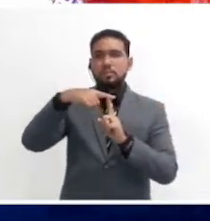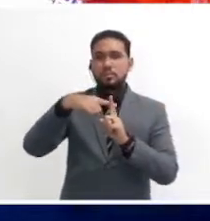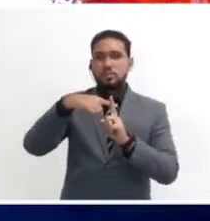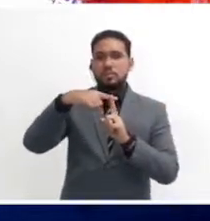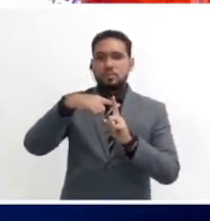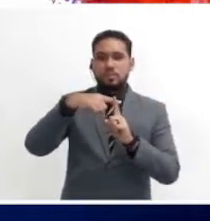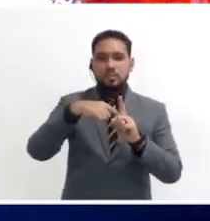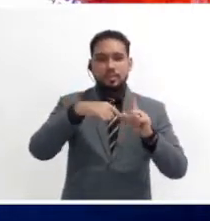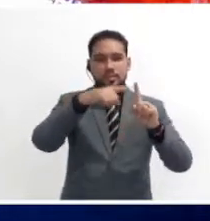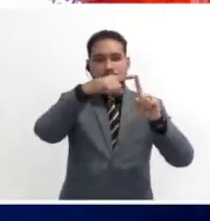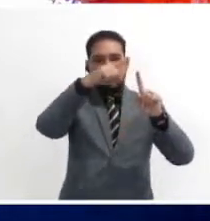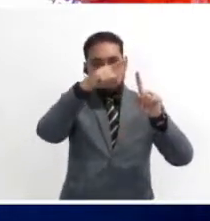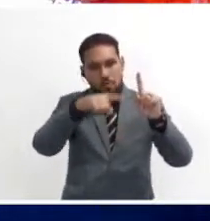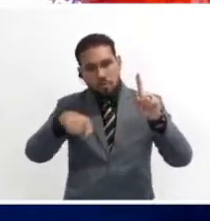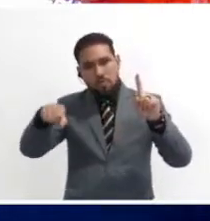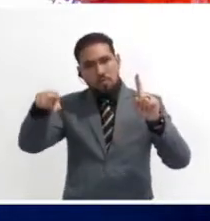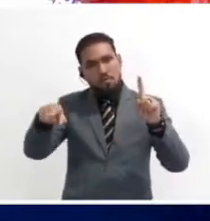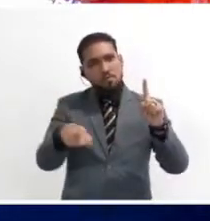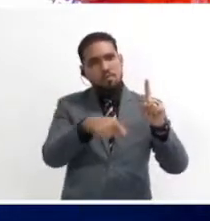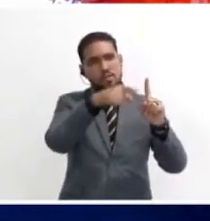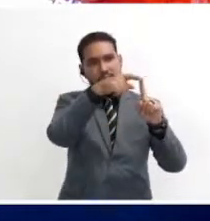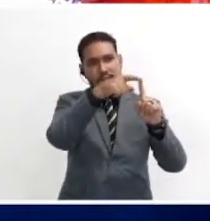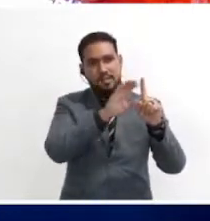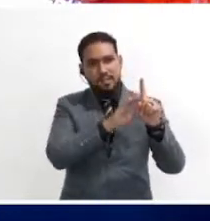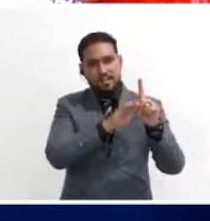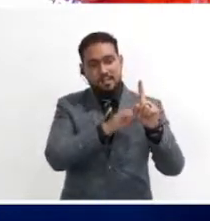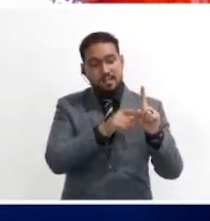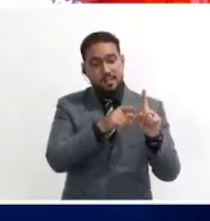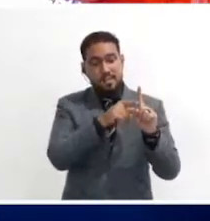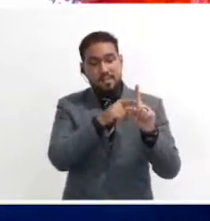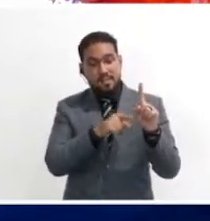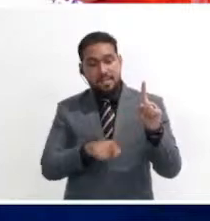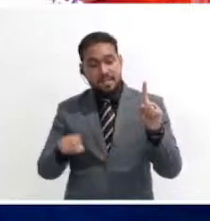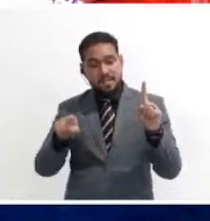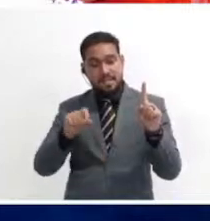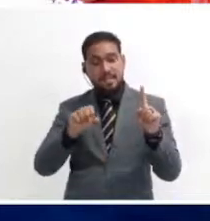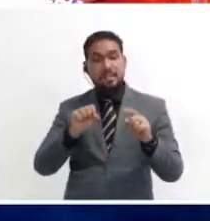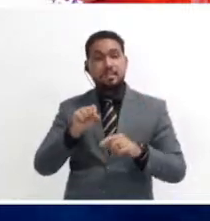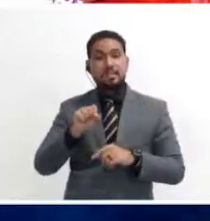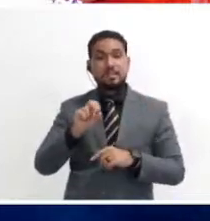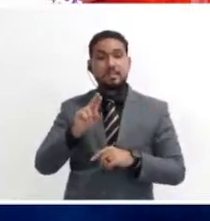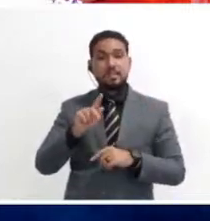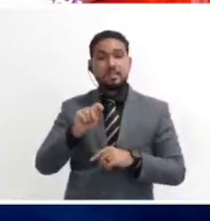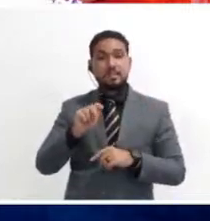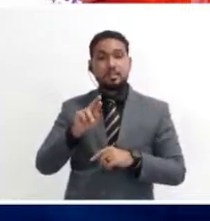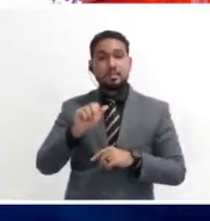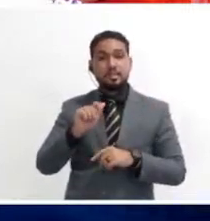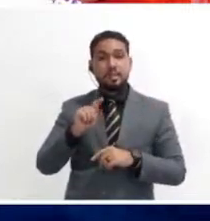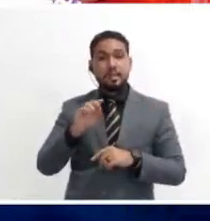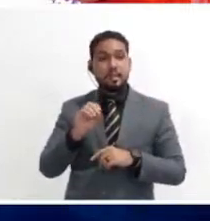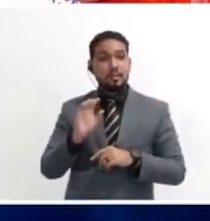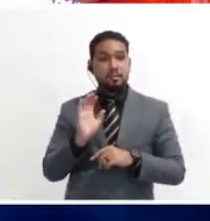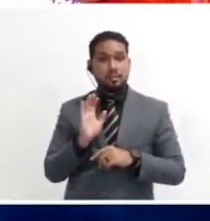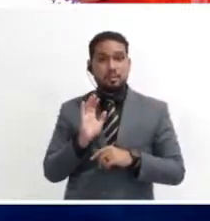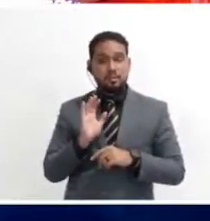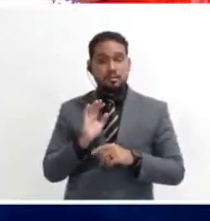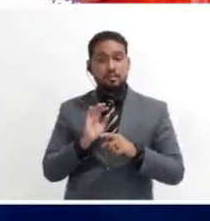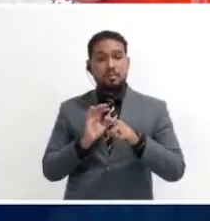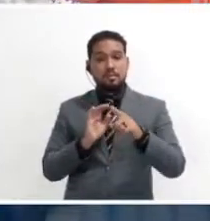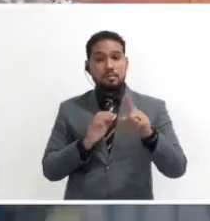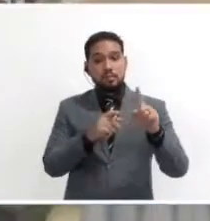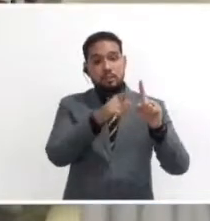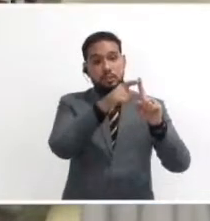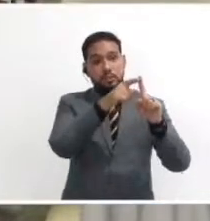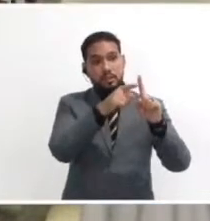the substrate, normal laminate substrate or HDI substrate is kind of limited. The fan out